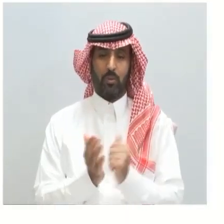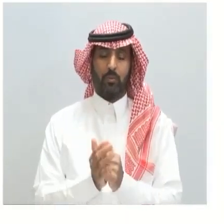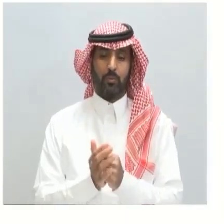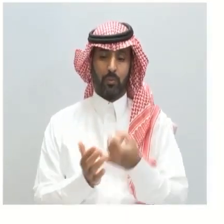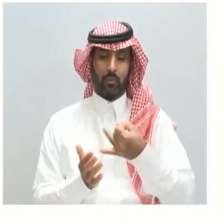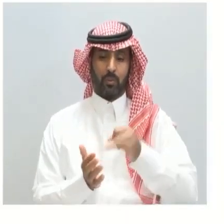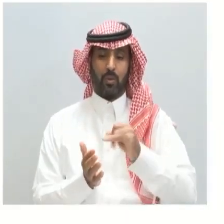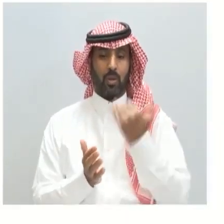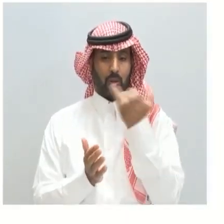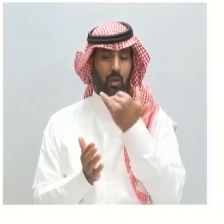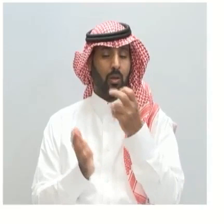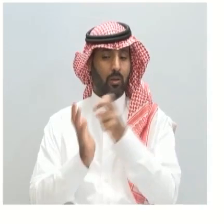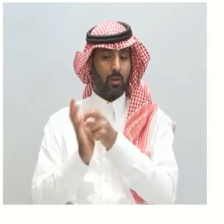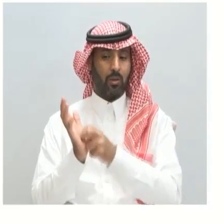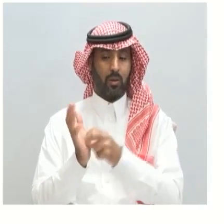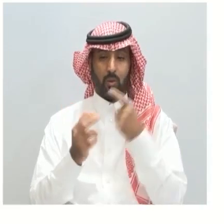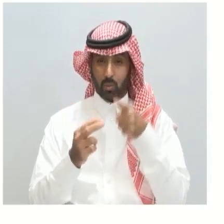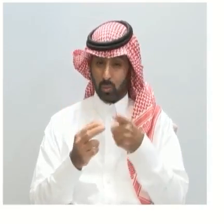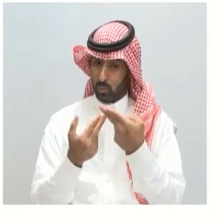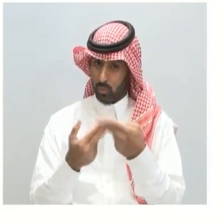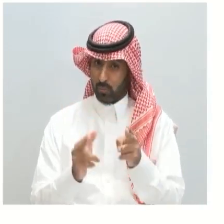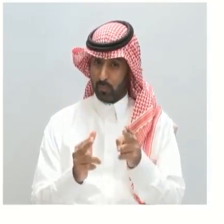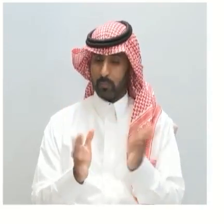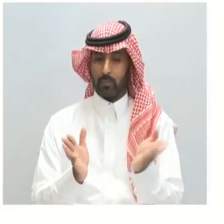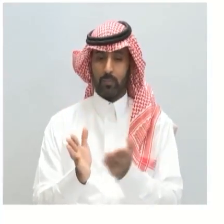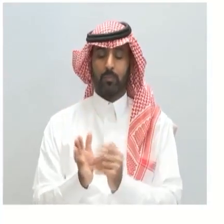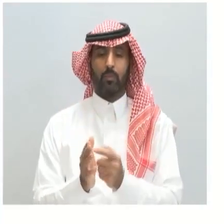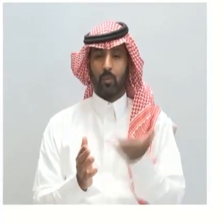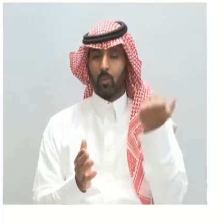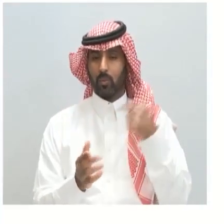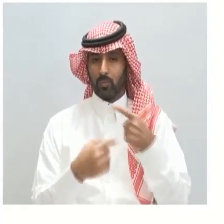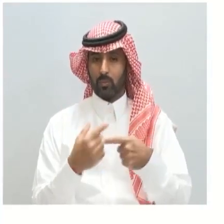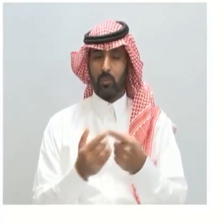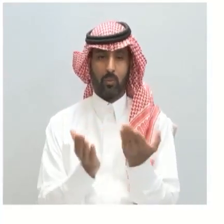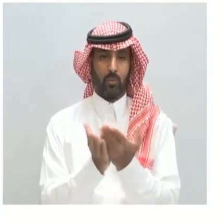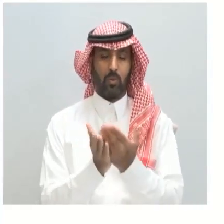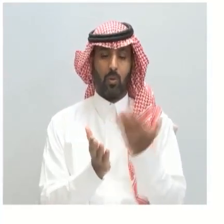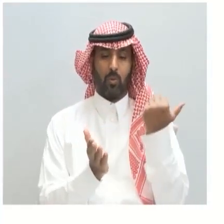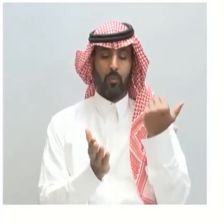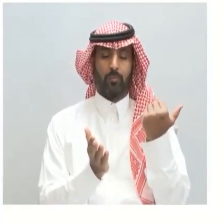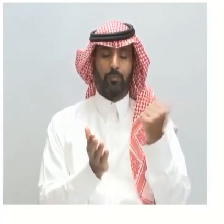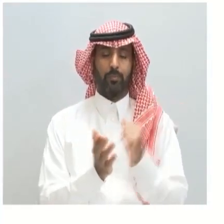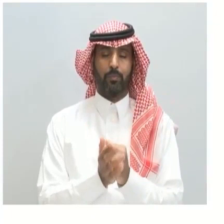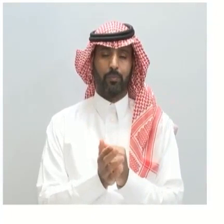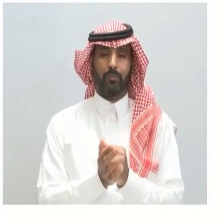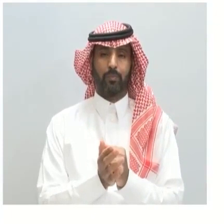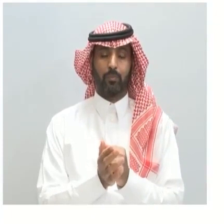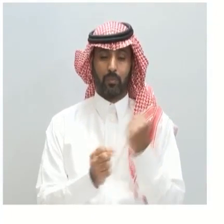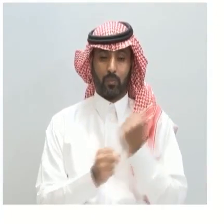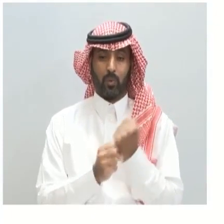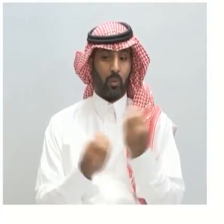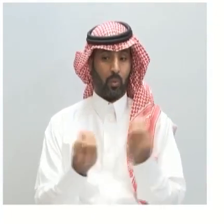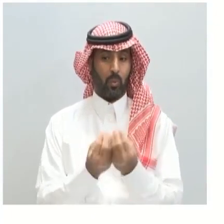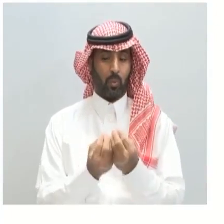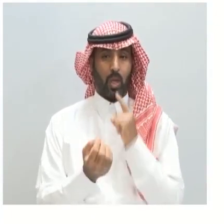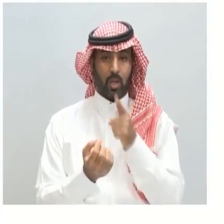today we're having grammar, so you have to be ready. But before we do that, let's revise what we previously took in the pair work. Remember,